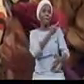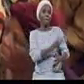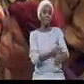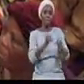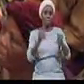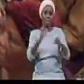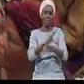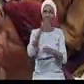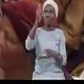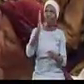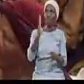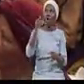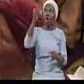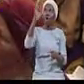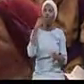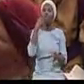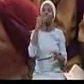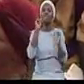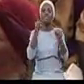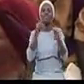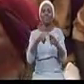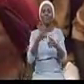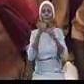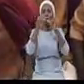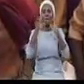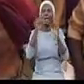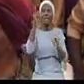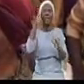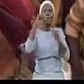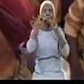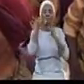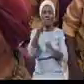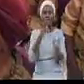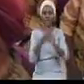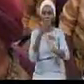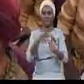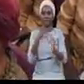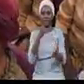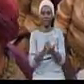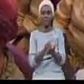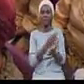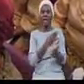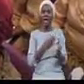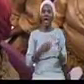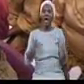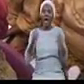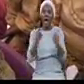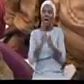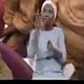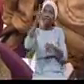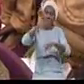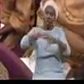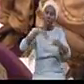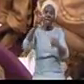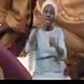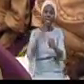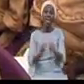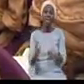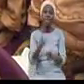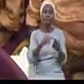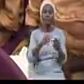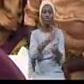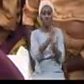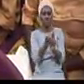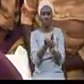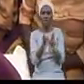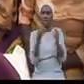is able to bless and who is going to bless you. As he calls everyone to repentance, who are the people that